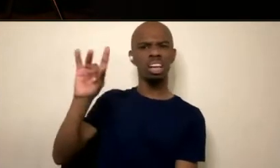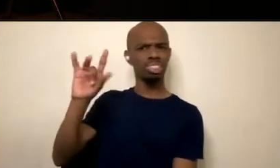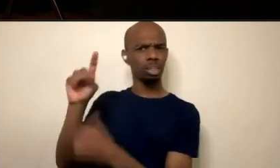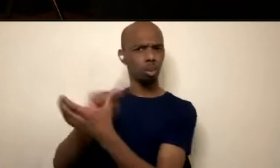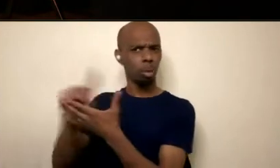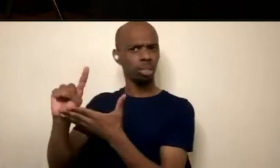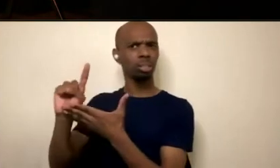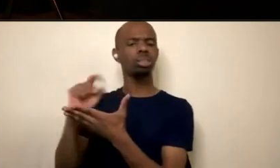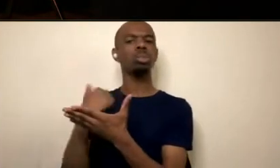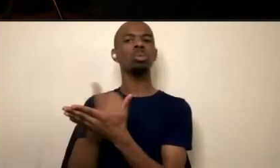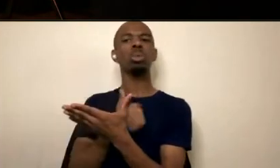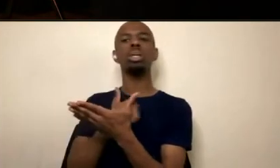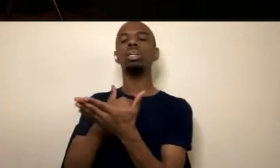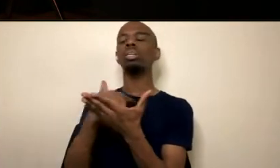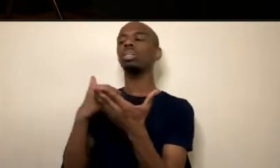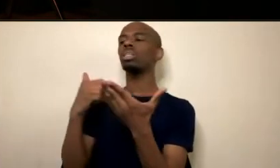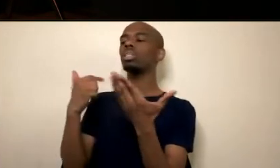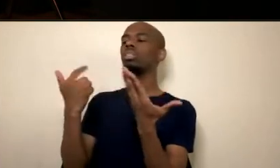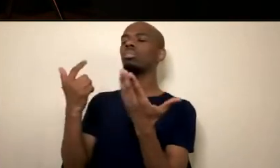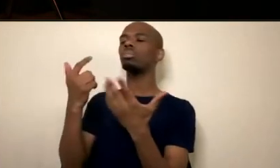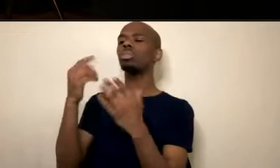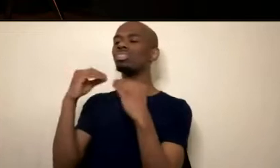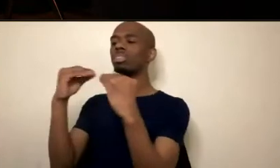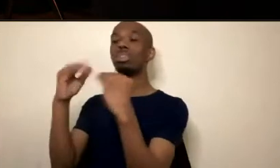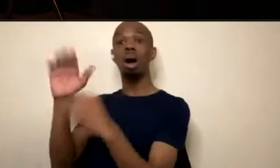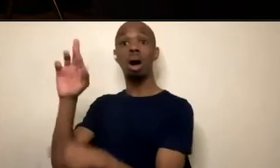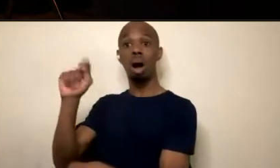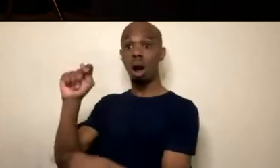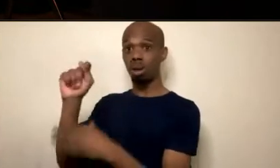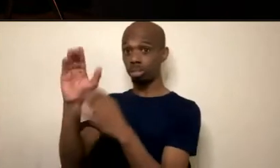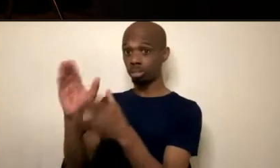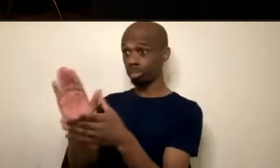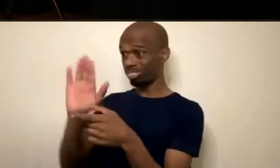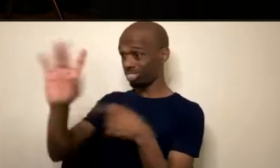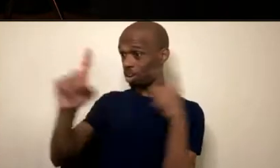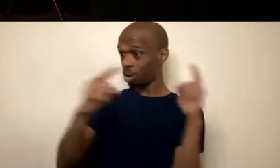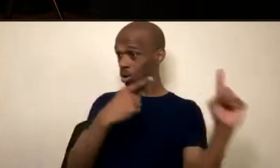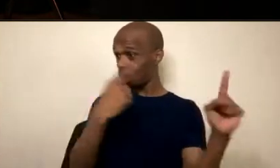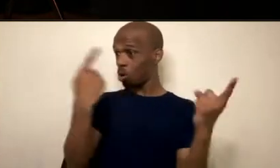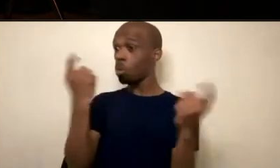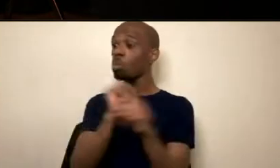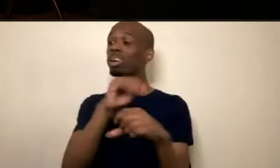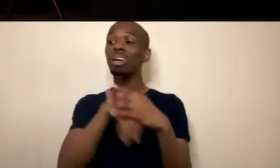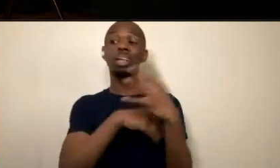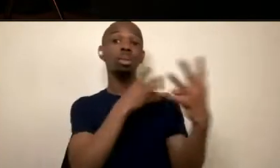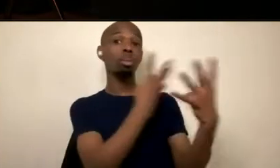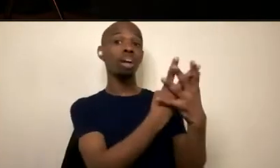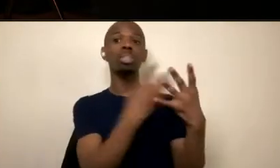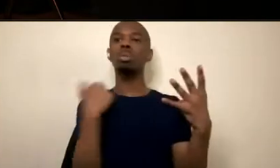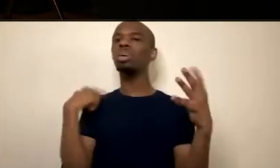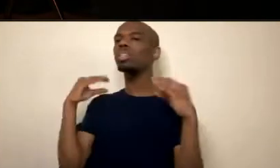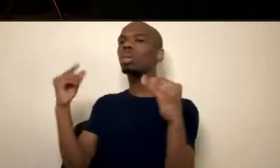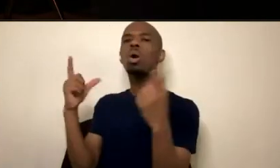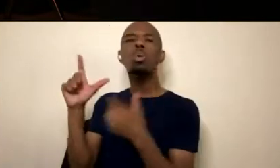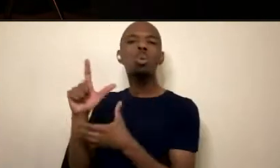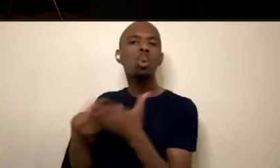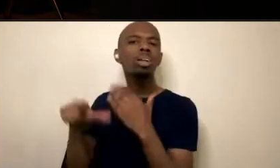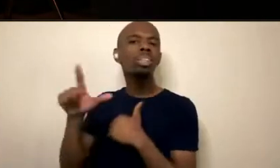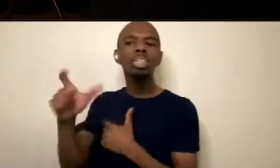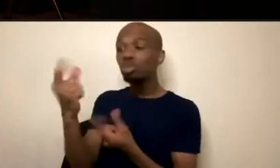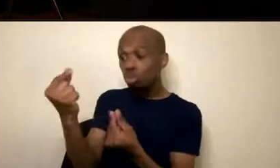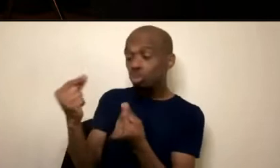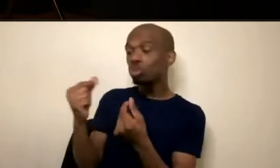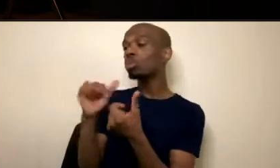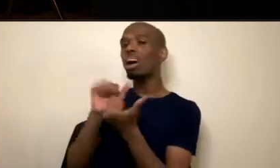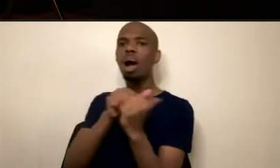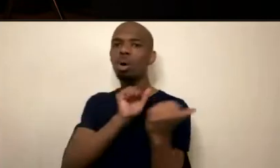artists who wanted to work in the prisons how to do it, and it was all online. It was beautiful. And then the other one was returning home for the